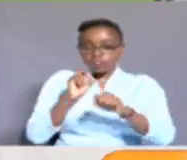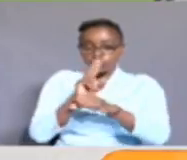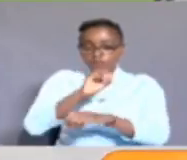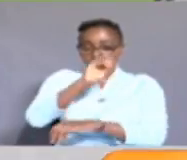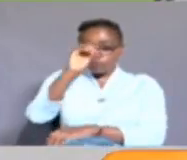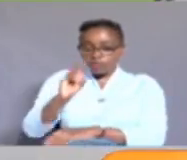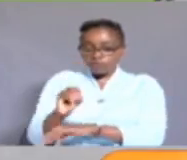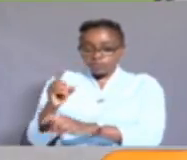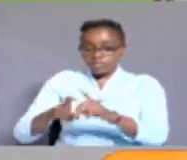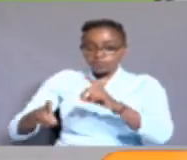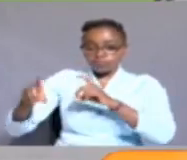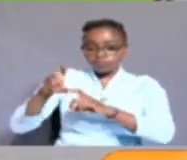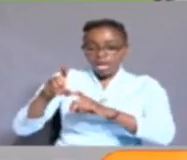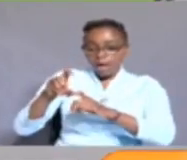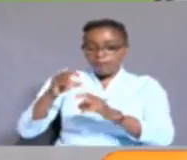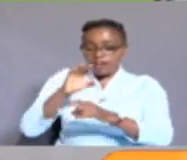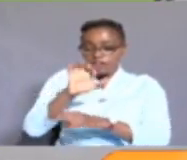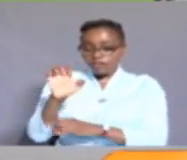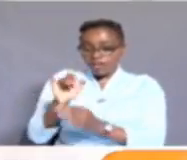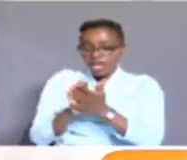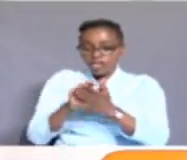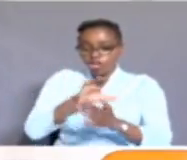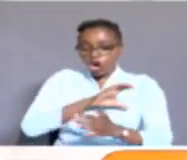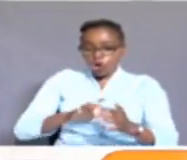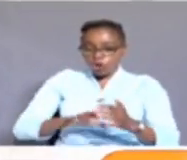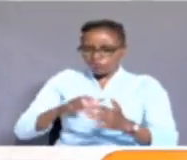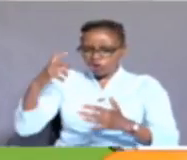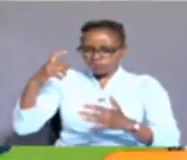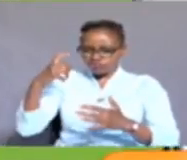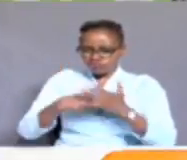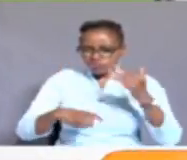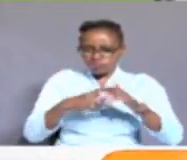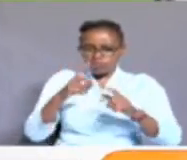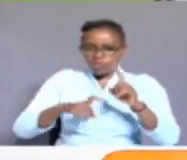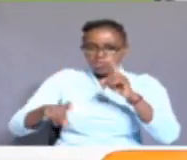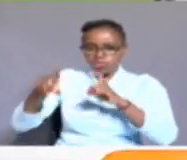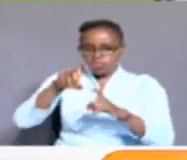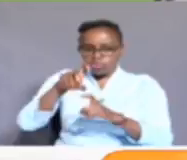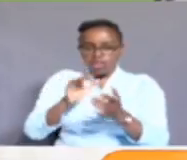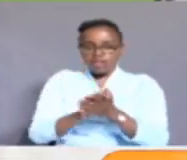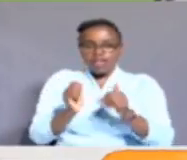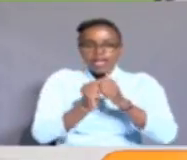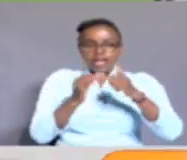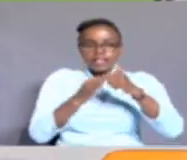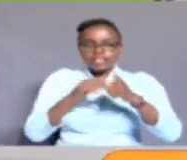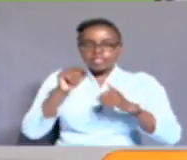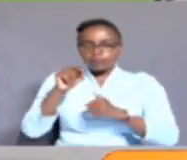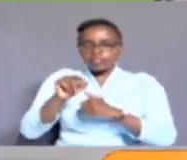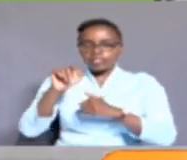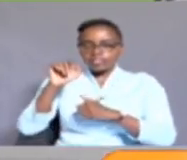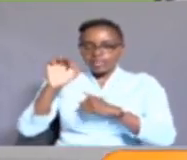12% increase in its fees and commissions, which cumulatively grew its income to 18.8